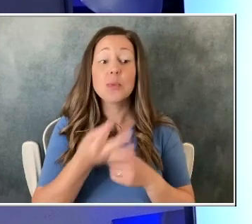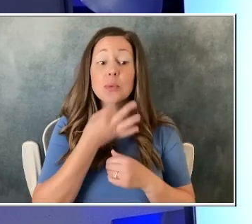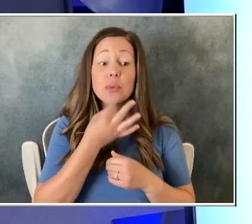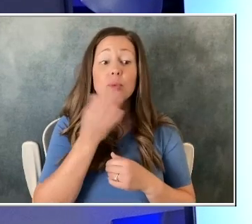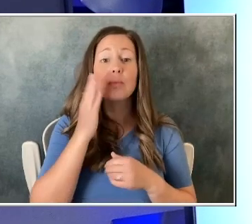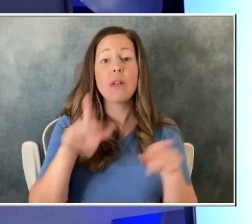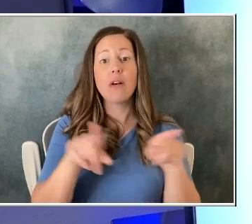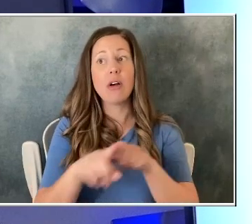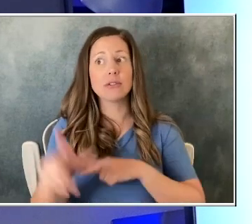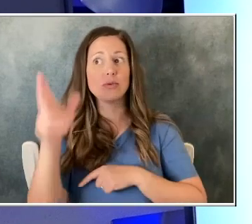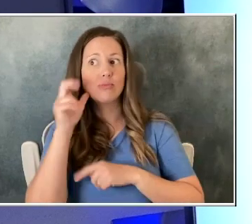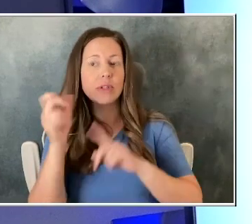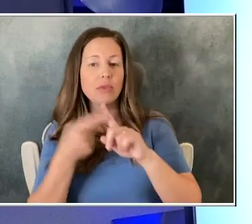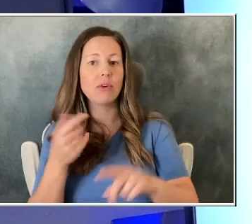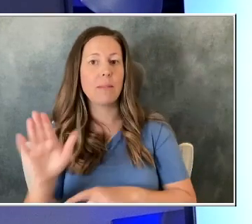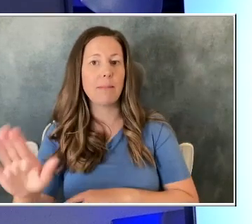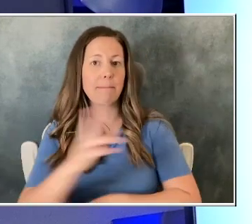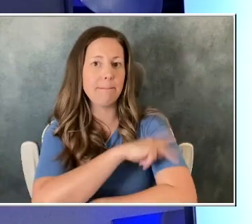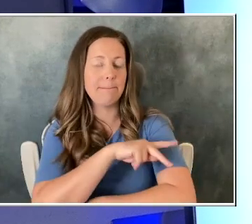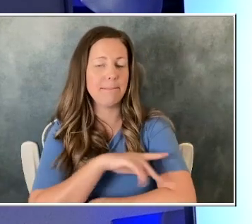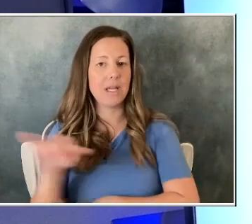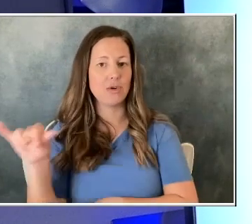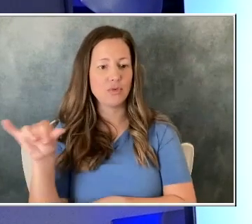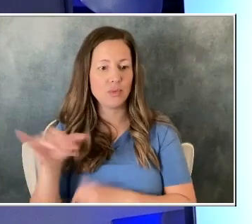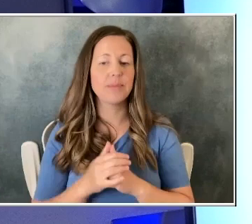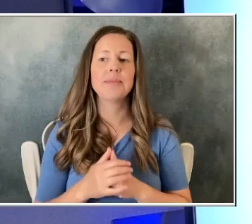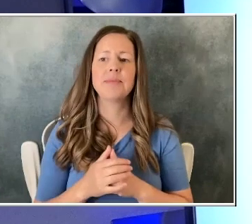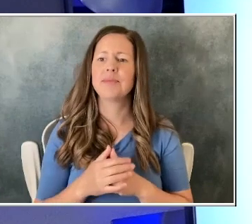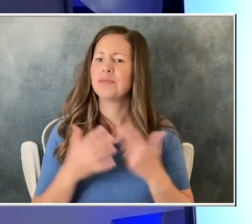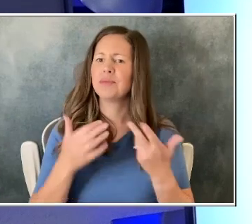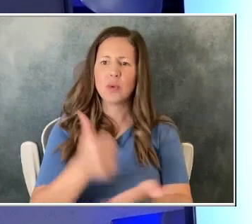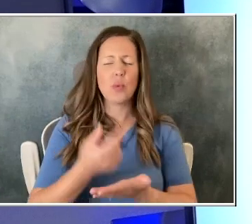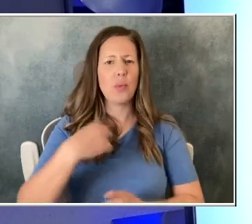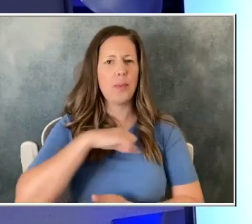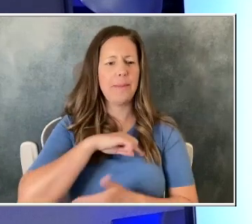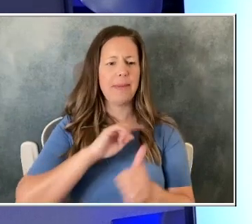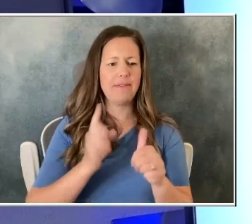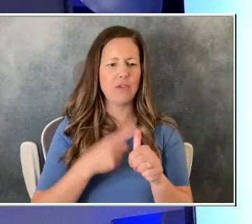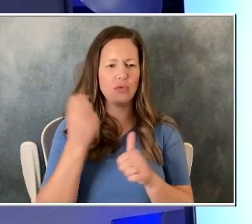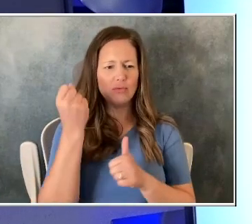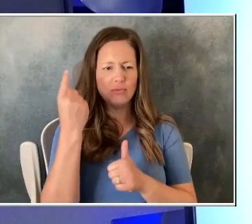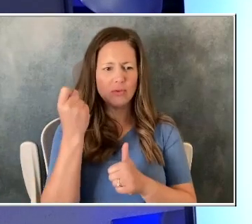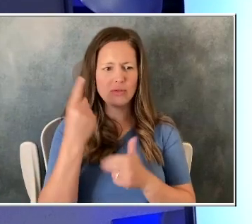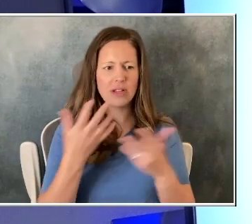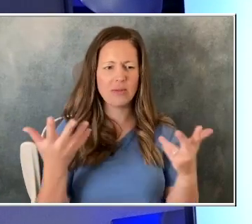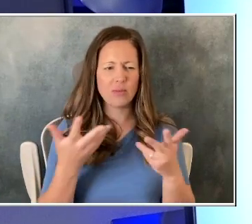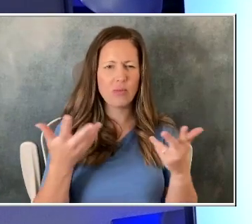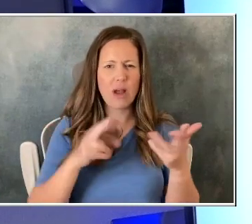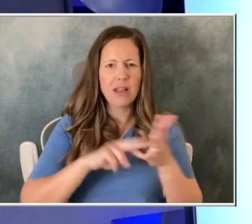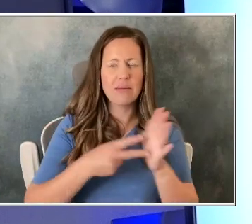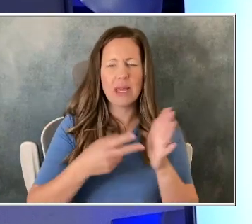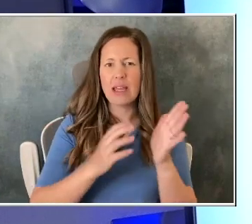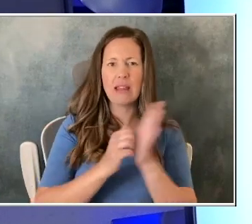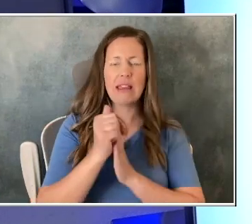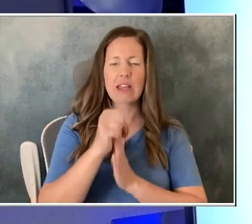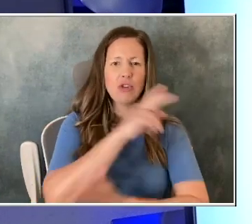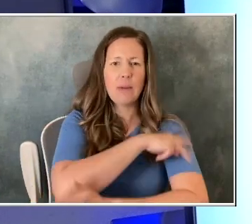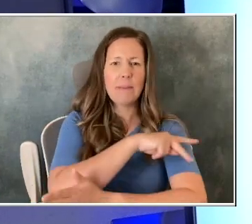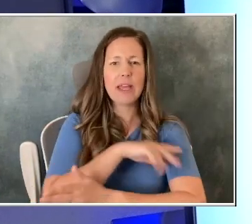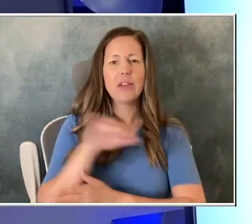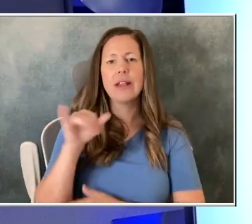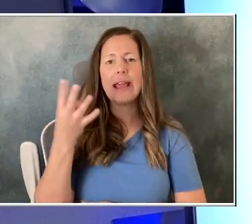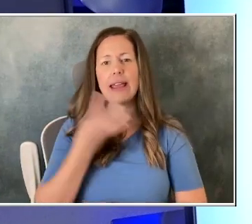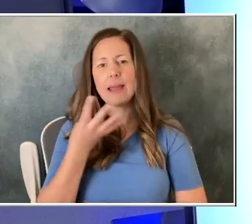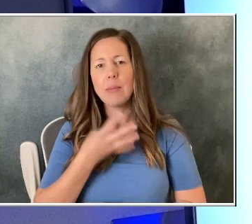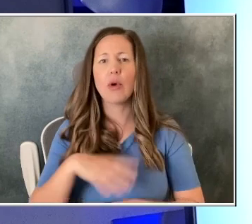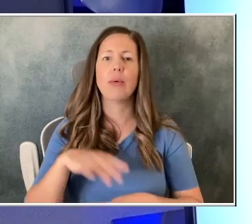patients. So help us first understand, when a cancer patient gets treatment like chemotherapy or immunotherapy,